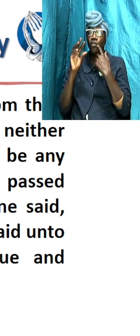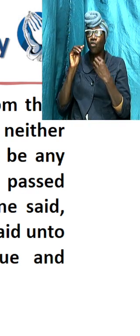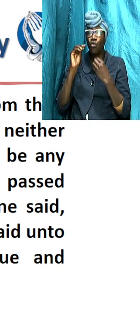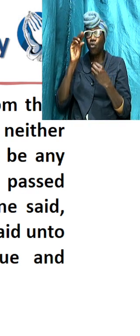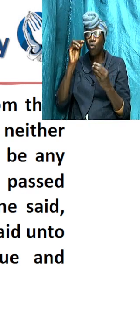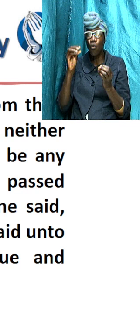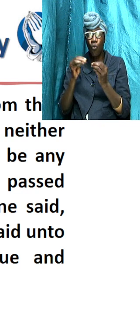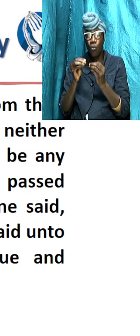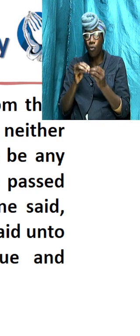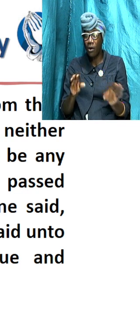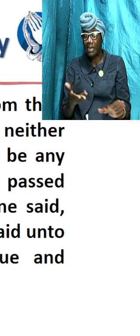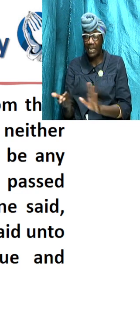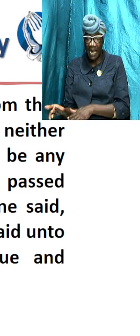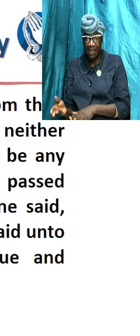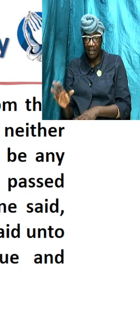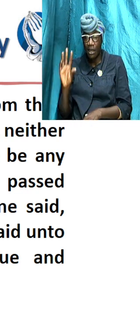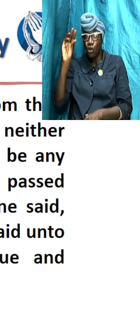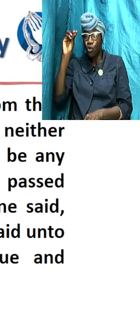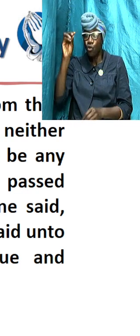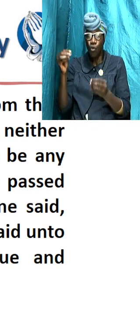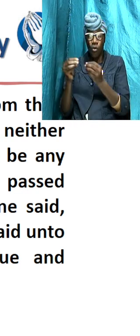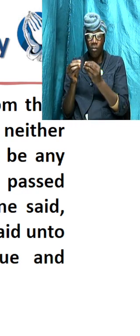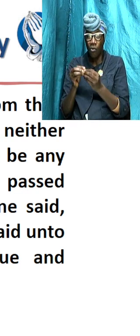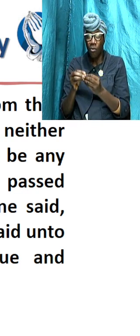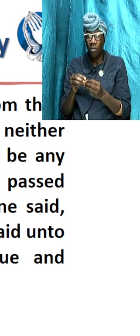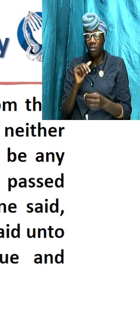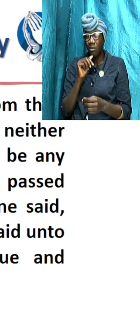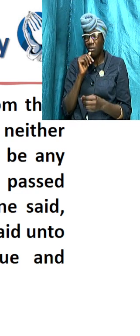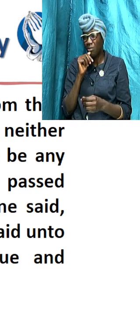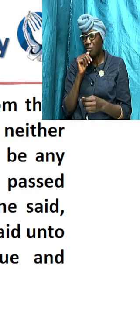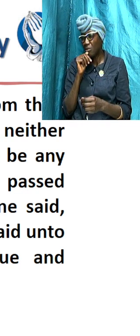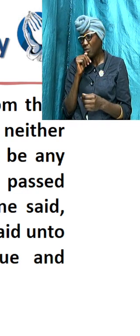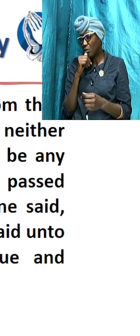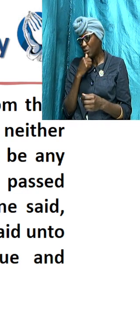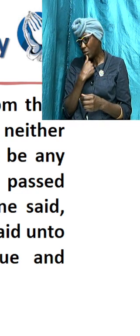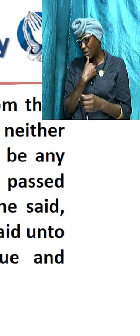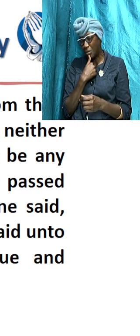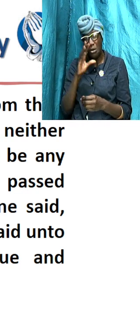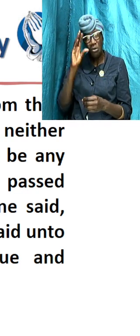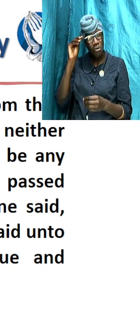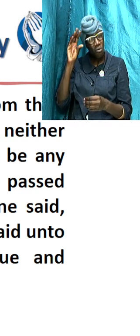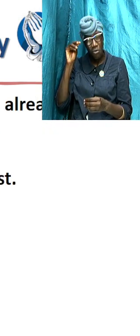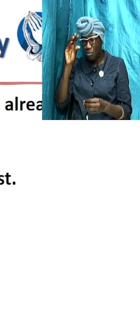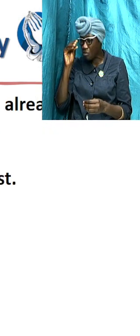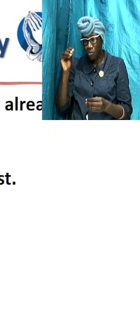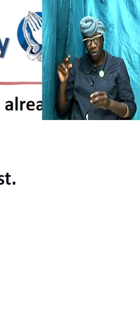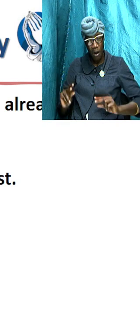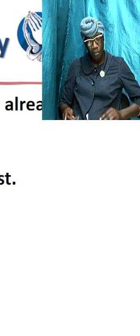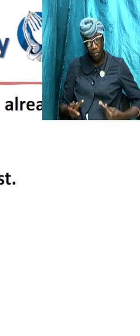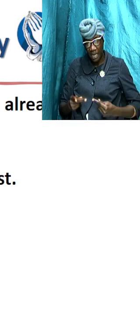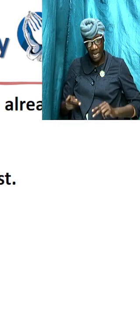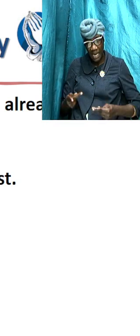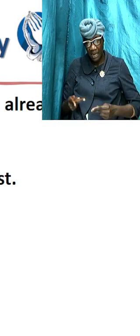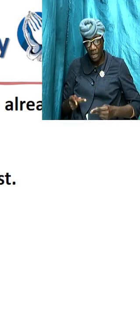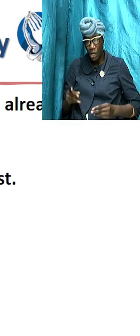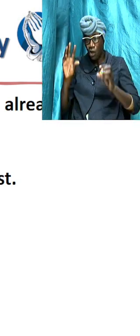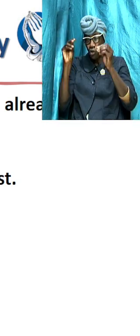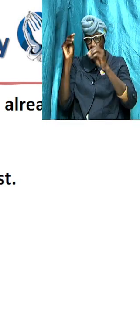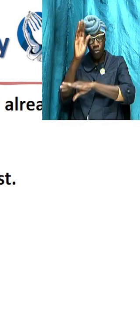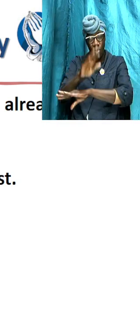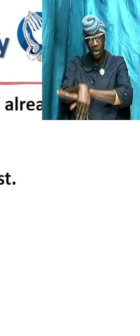death. There's going to be no more sorrow. There's going to be no more pain. There's going to be no more